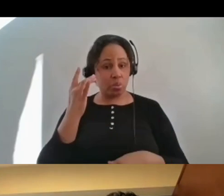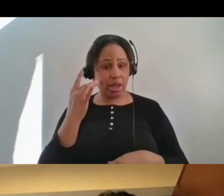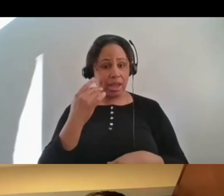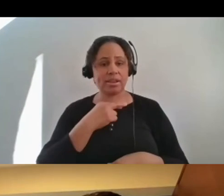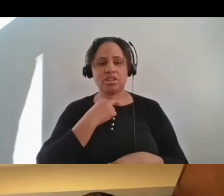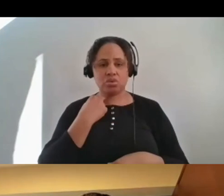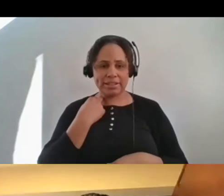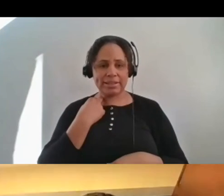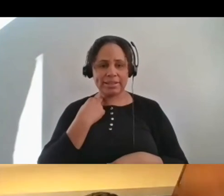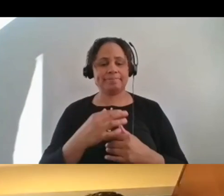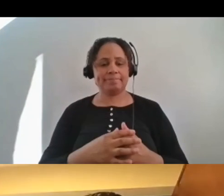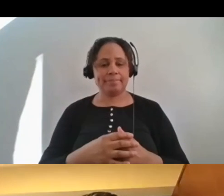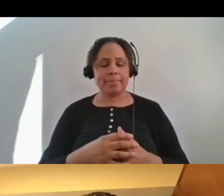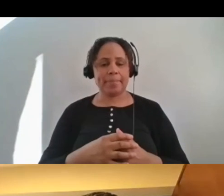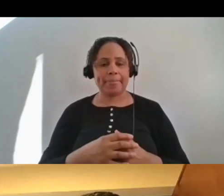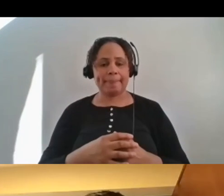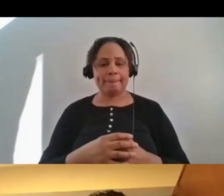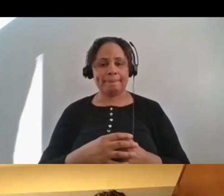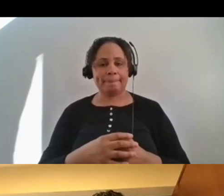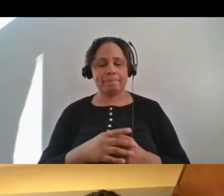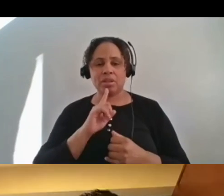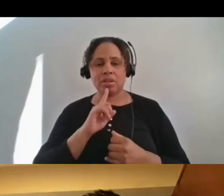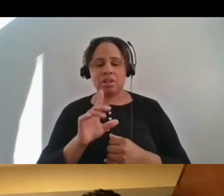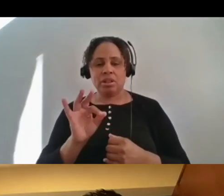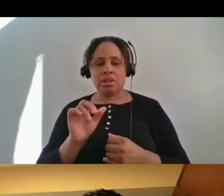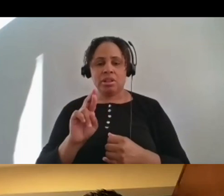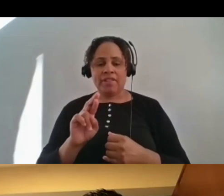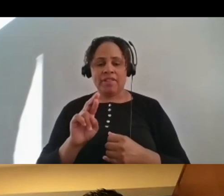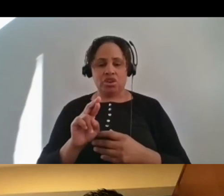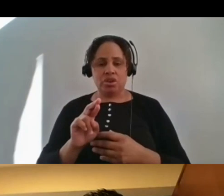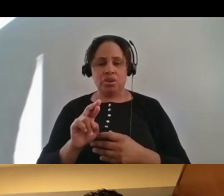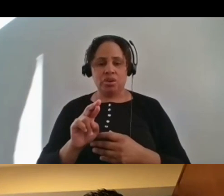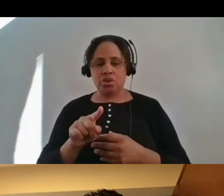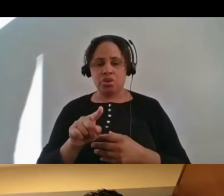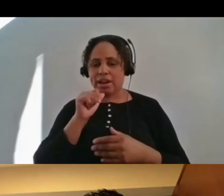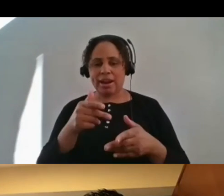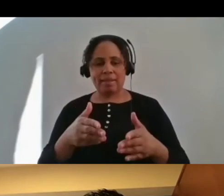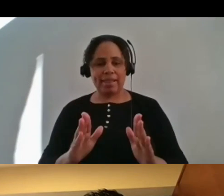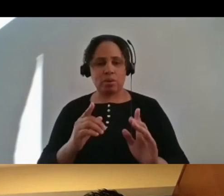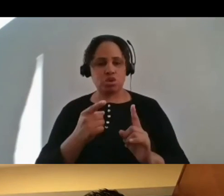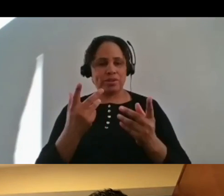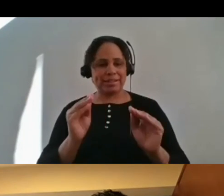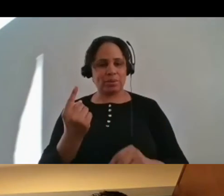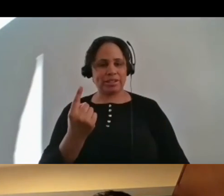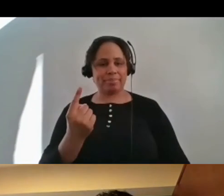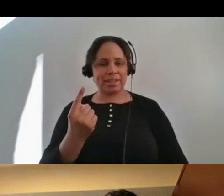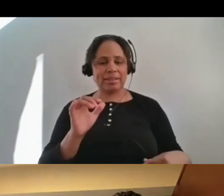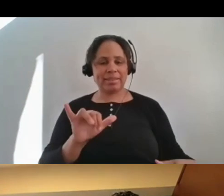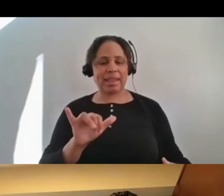Negligible as it may be, there is that factor, and so you're not allowed to sell something that puts you into that